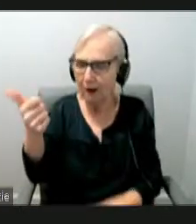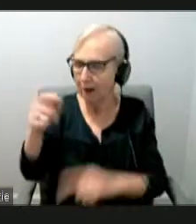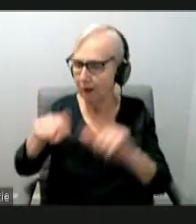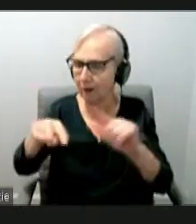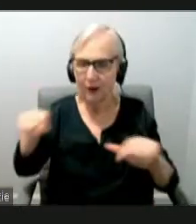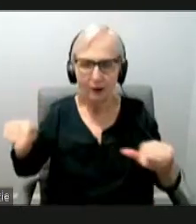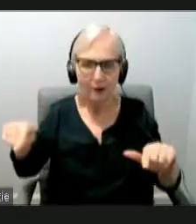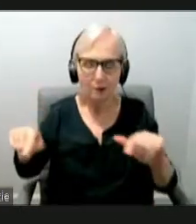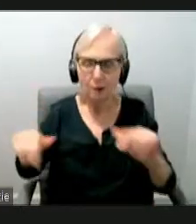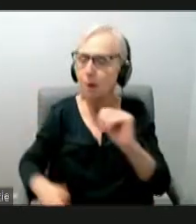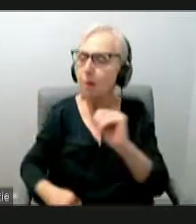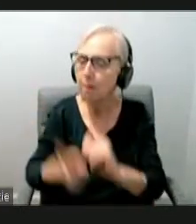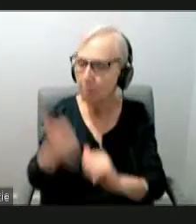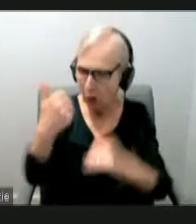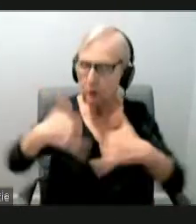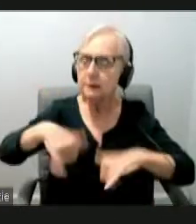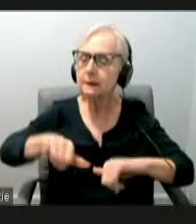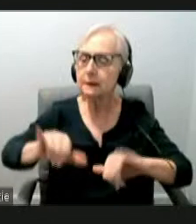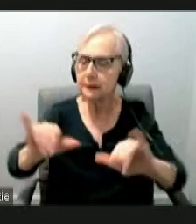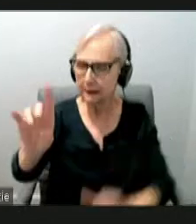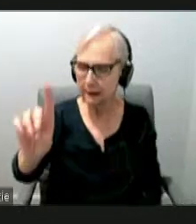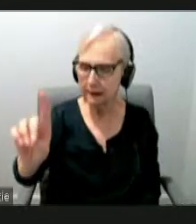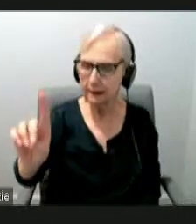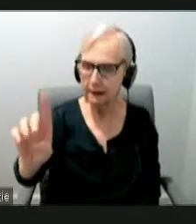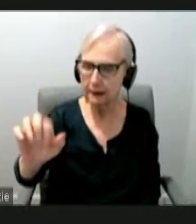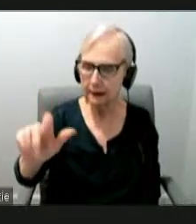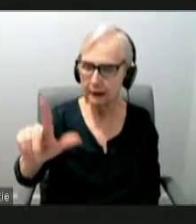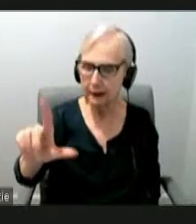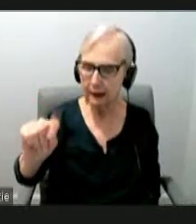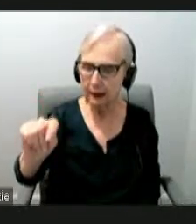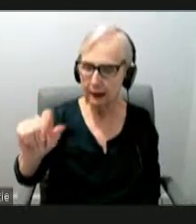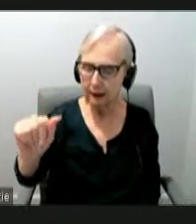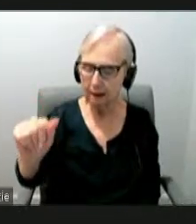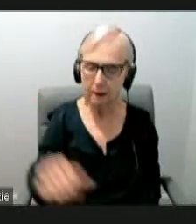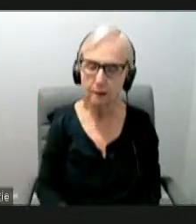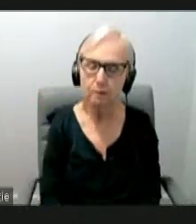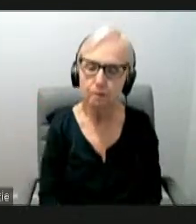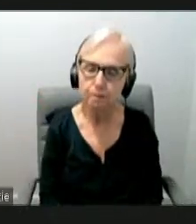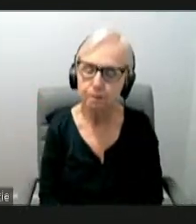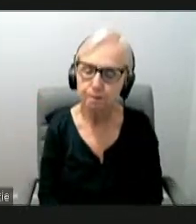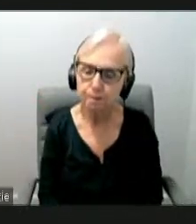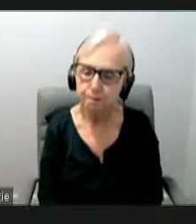look like they're really increasing in the state at this point, really just sporadic cases.